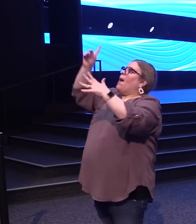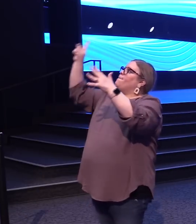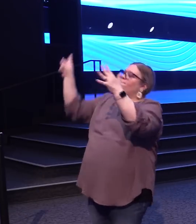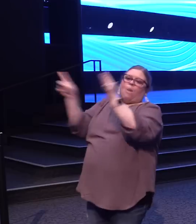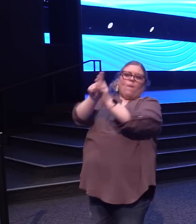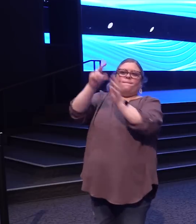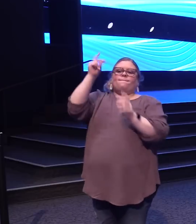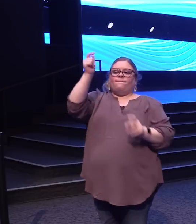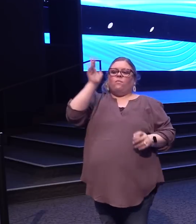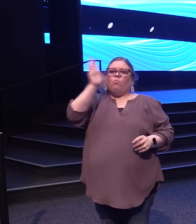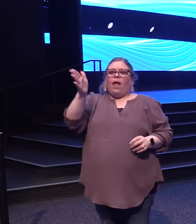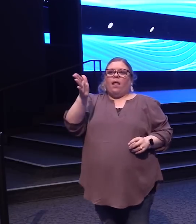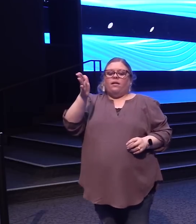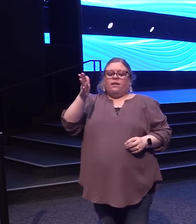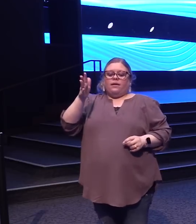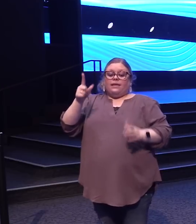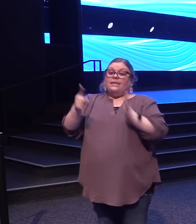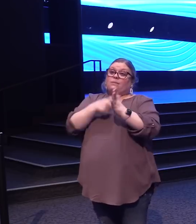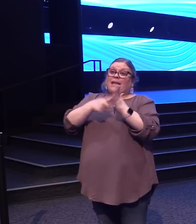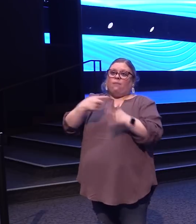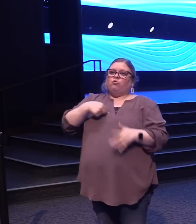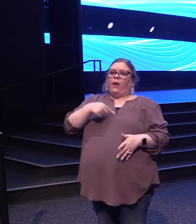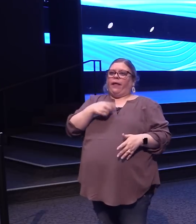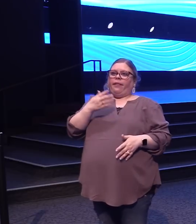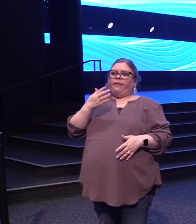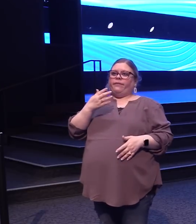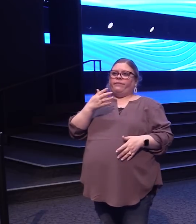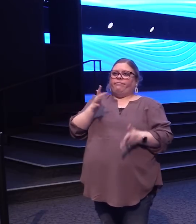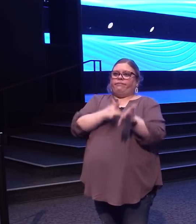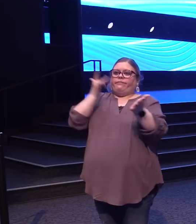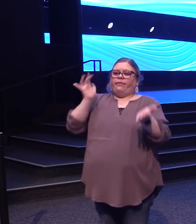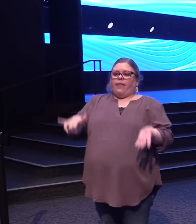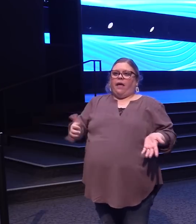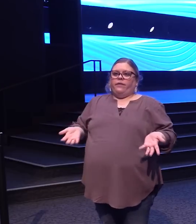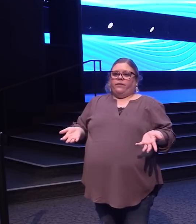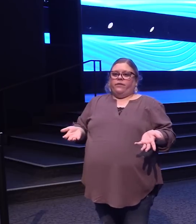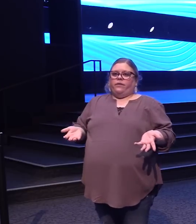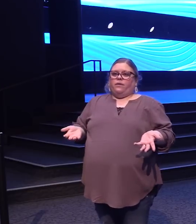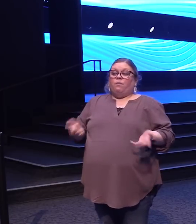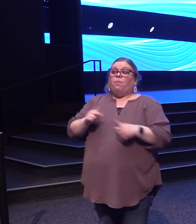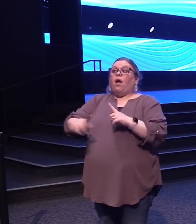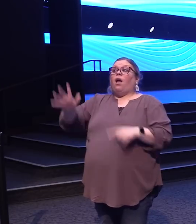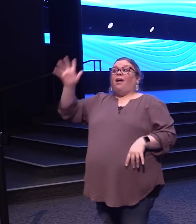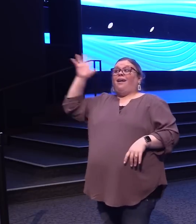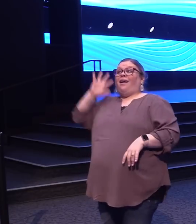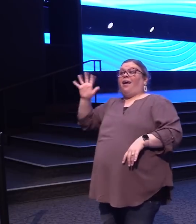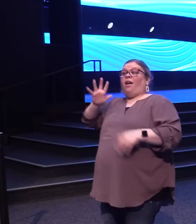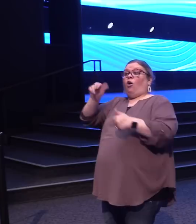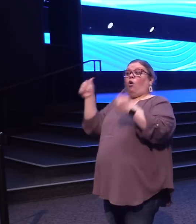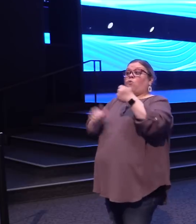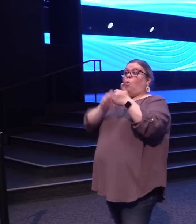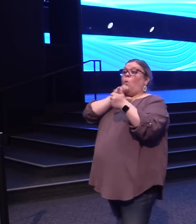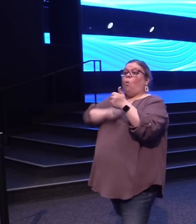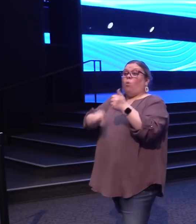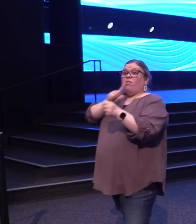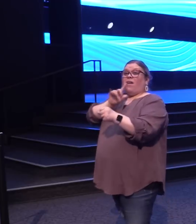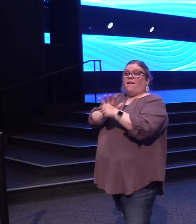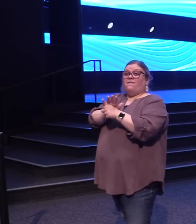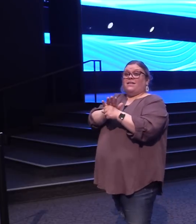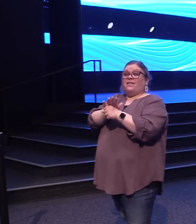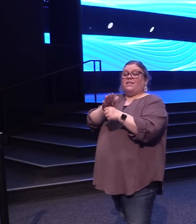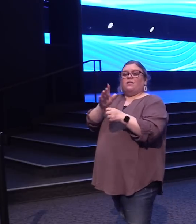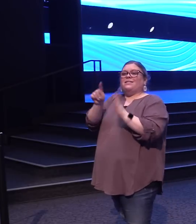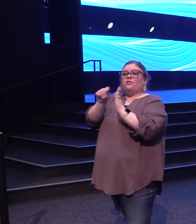be there. And sometimes we take that for granted. But back then in the old covenant, in the Old Testament, it